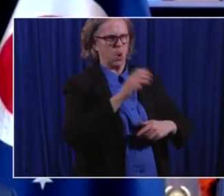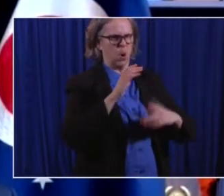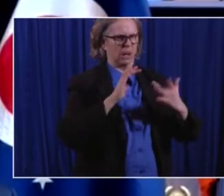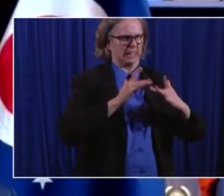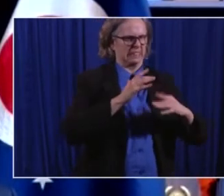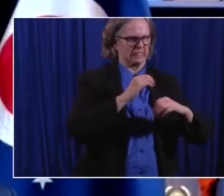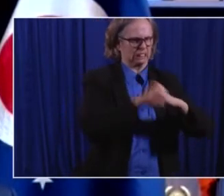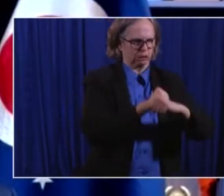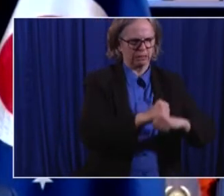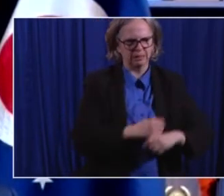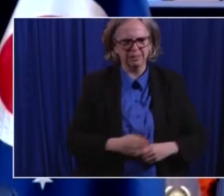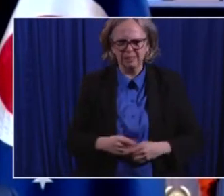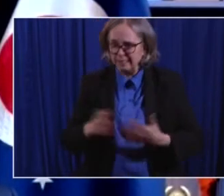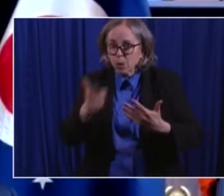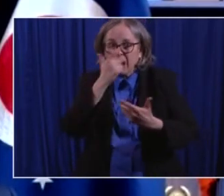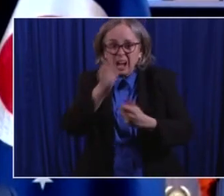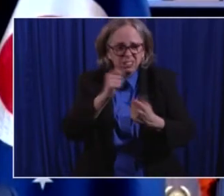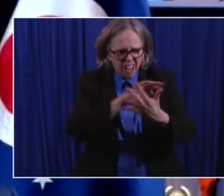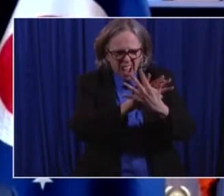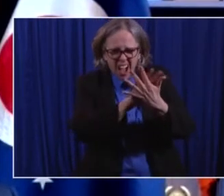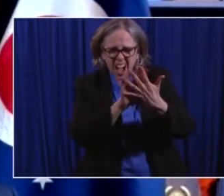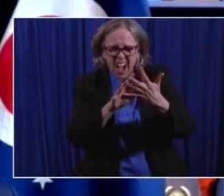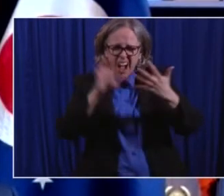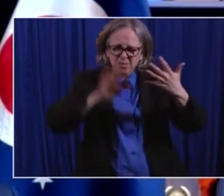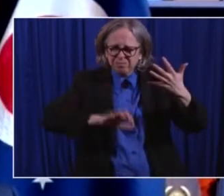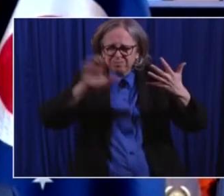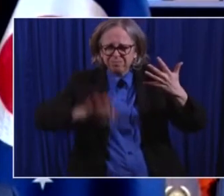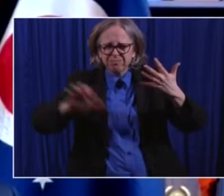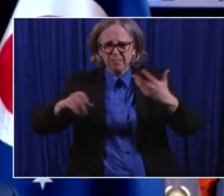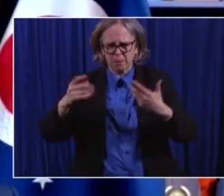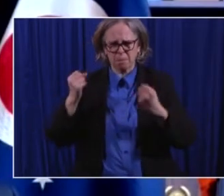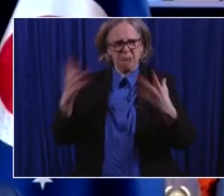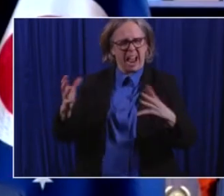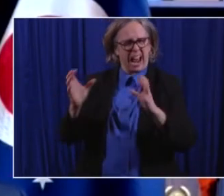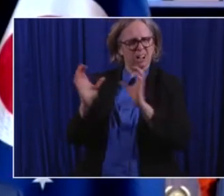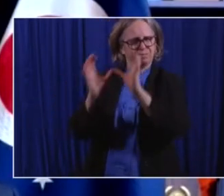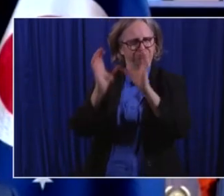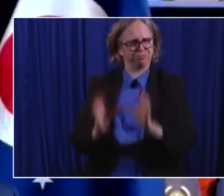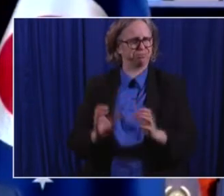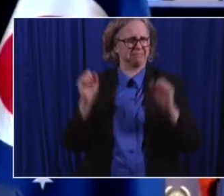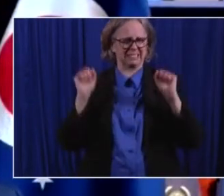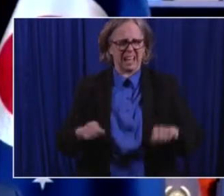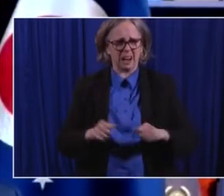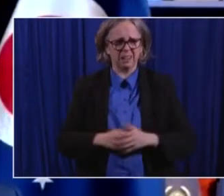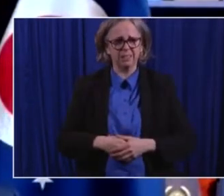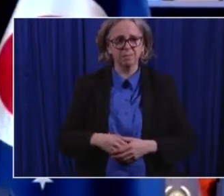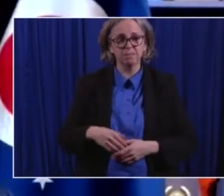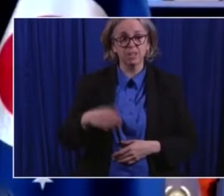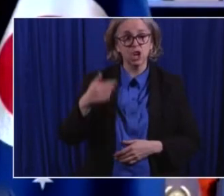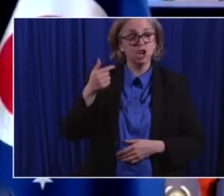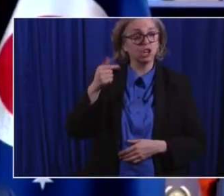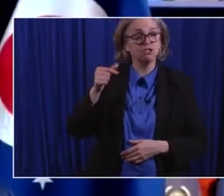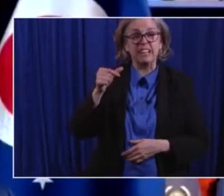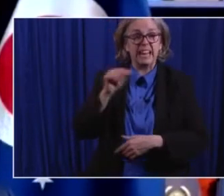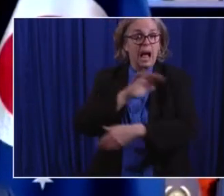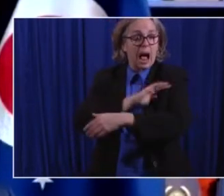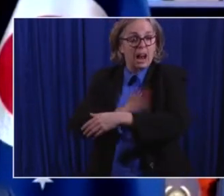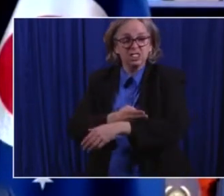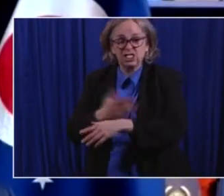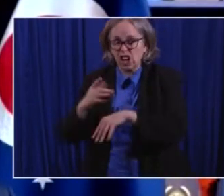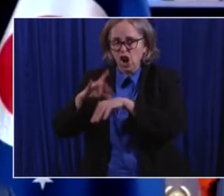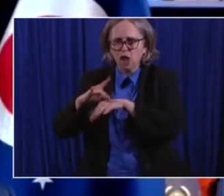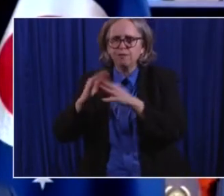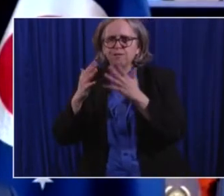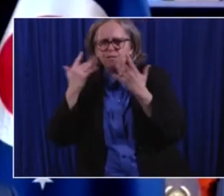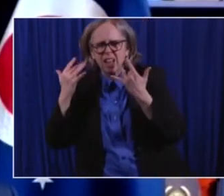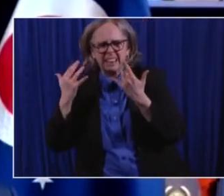cybersecurity degrees, certifications. We have green energy. We have construction technology. We